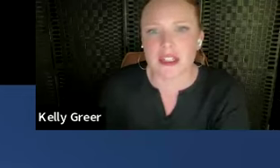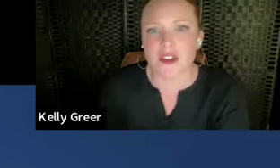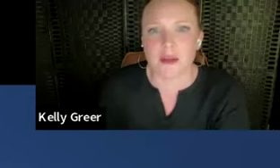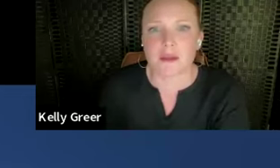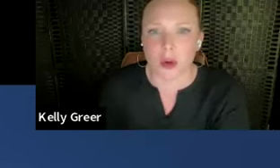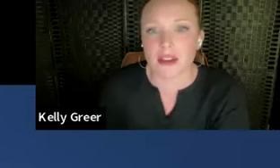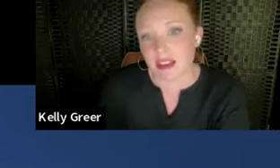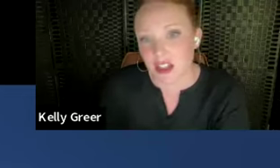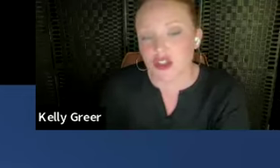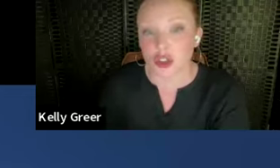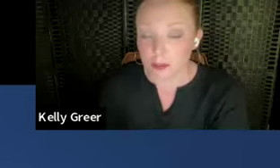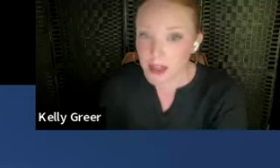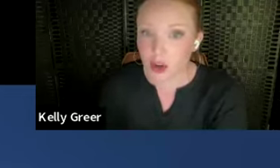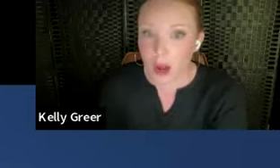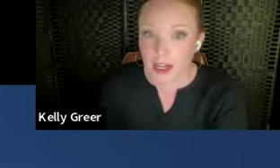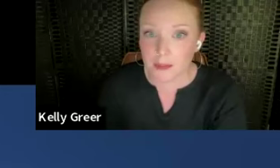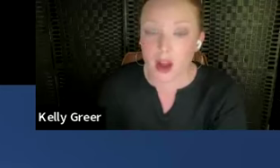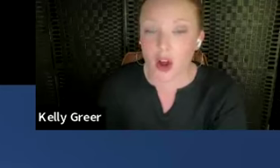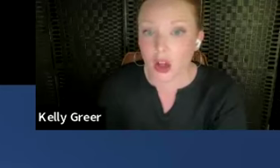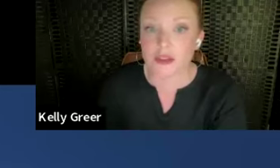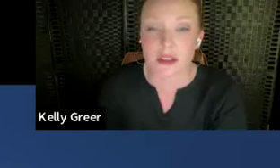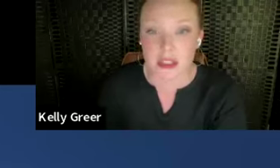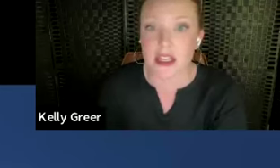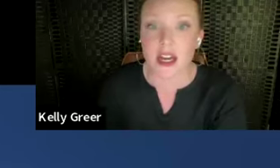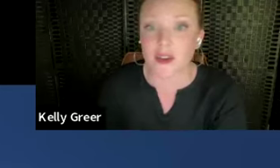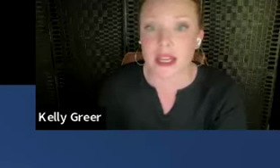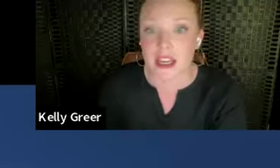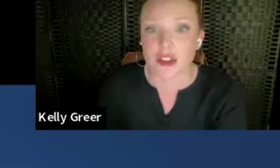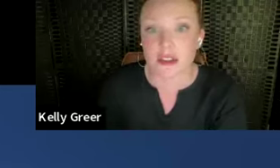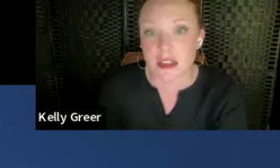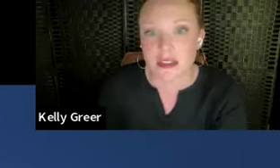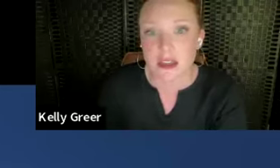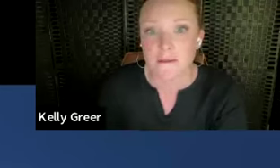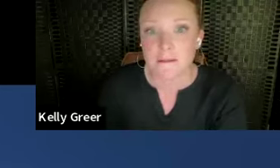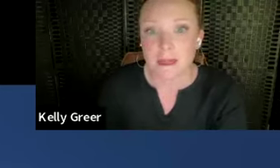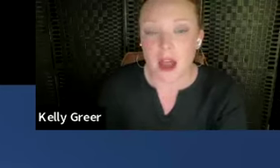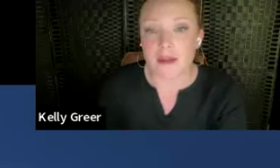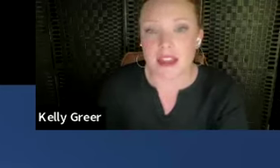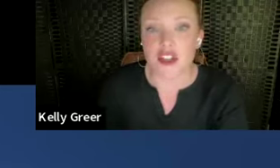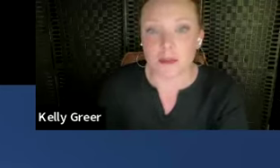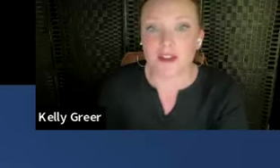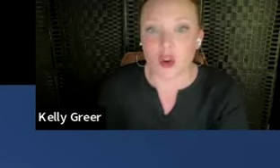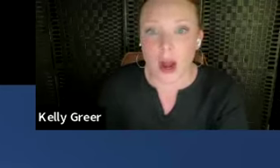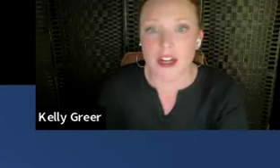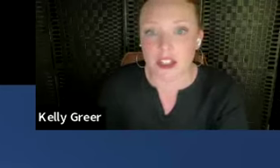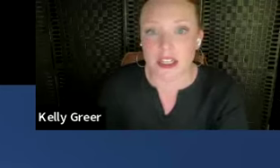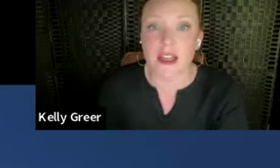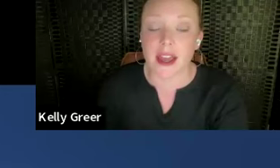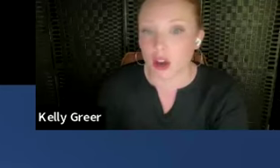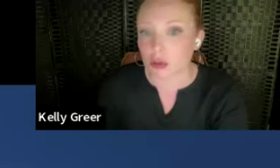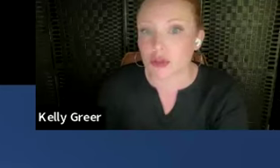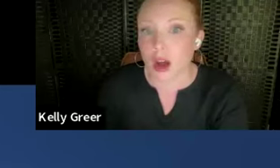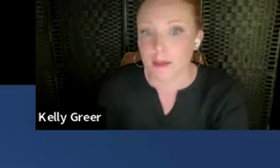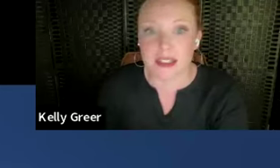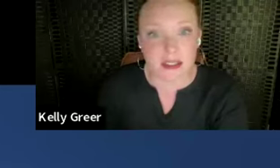you feel it is very important that this should be required by all DC government agencies, that they should be required